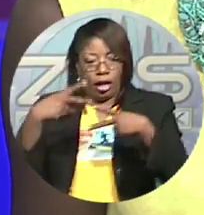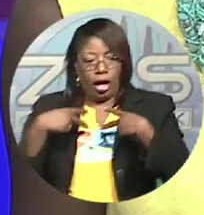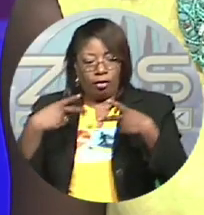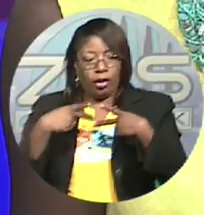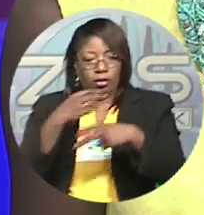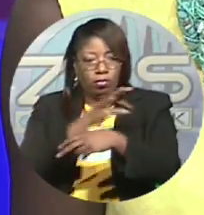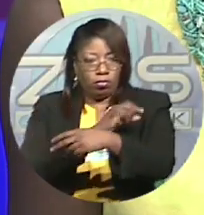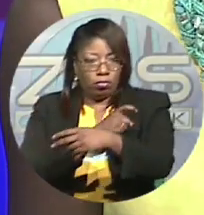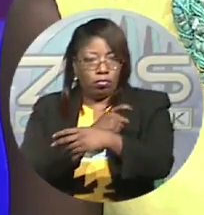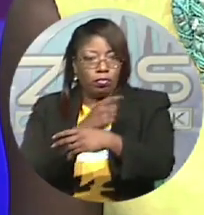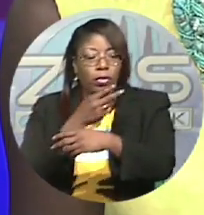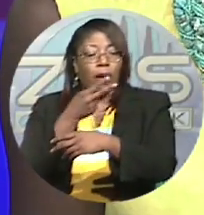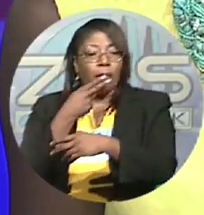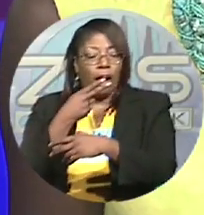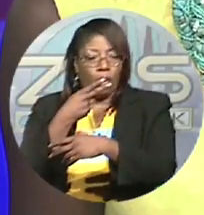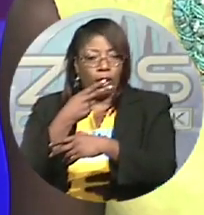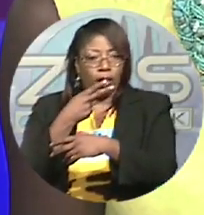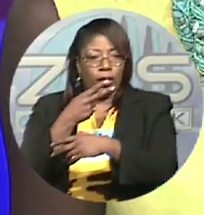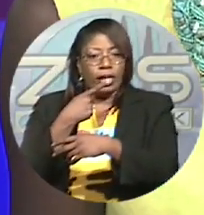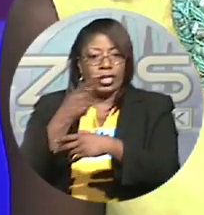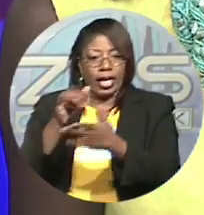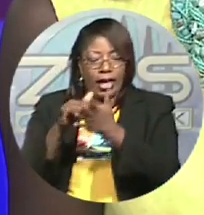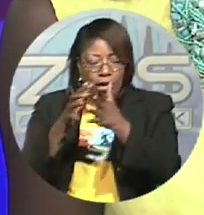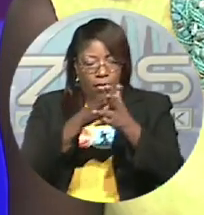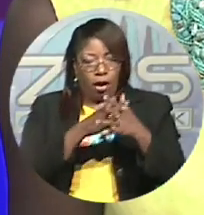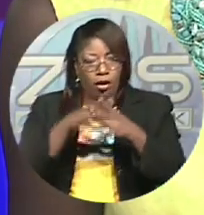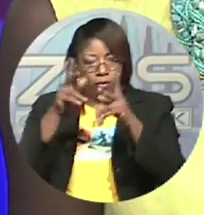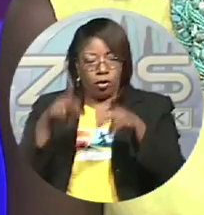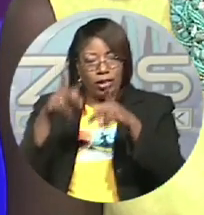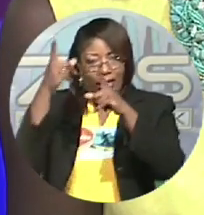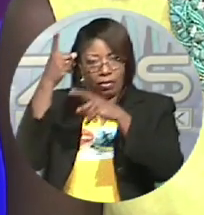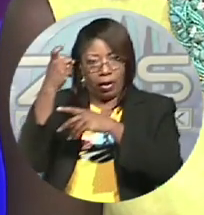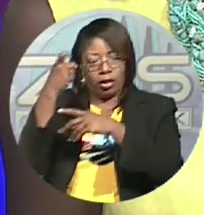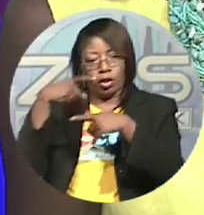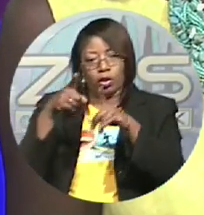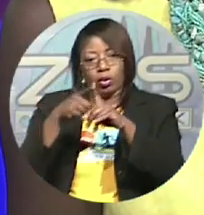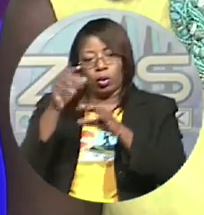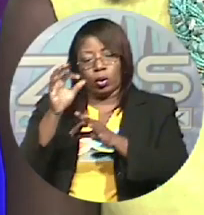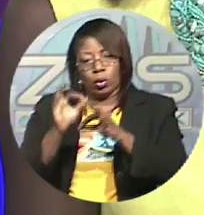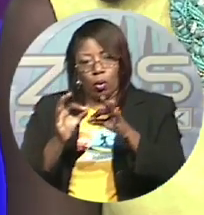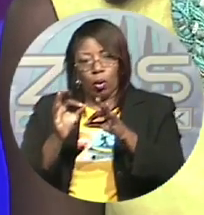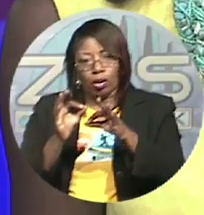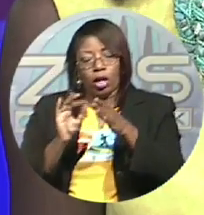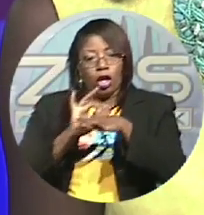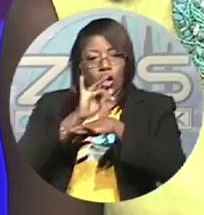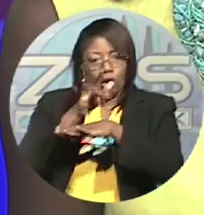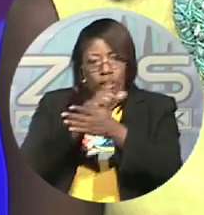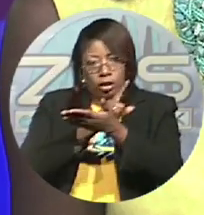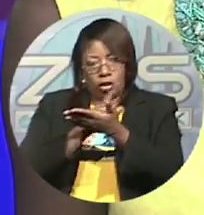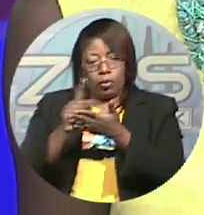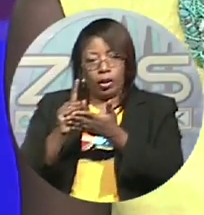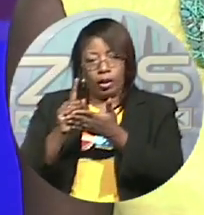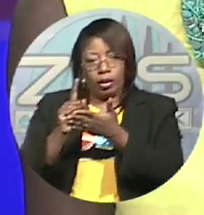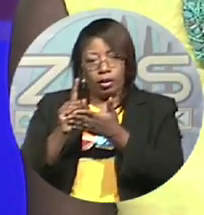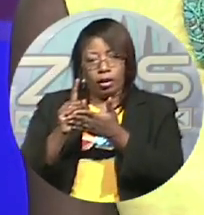quantity of marijuana. Police say the American suspect is expected to appear in the magistrate's court early this week to be formally charged.